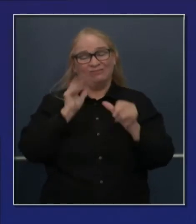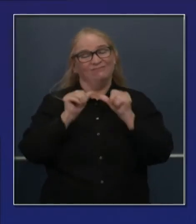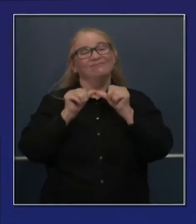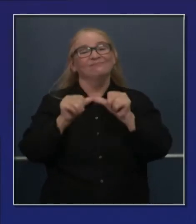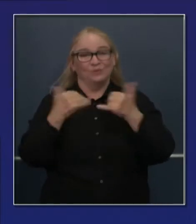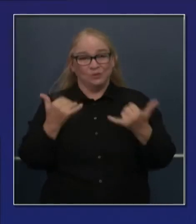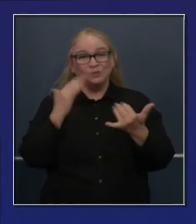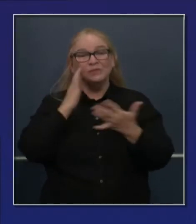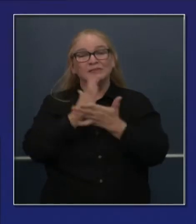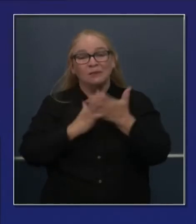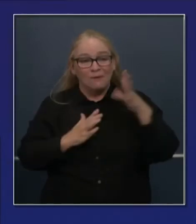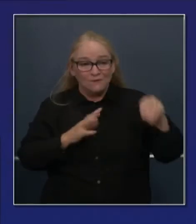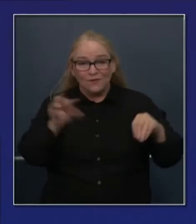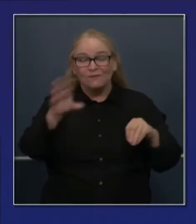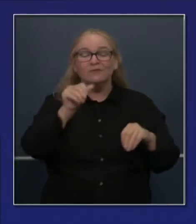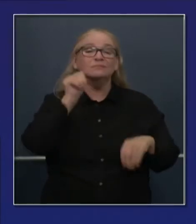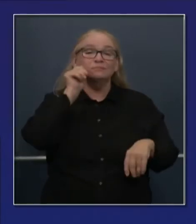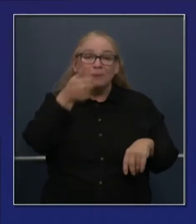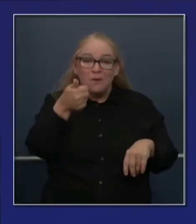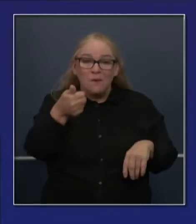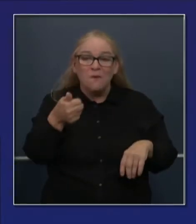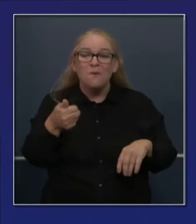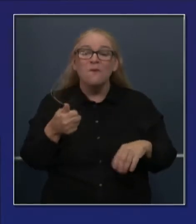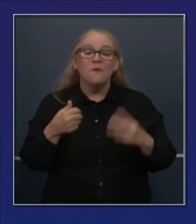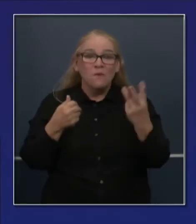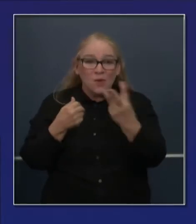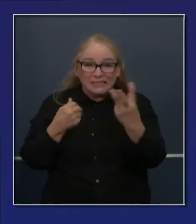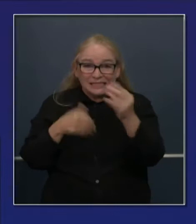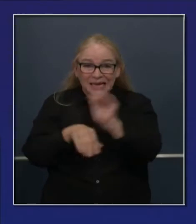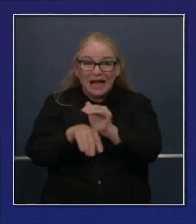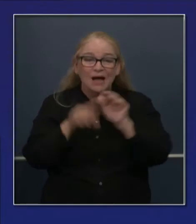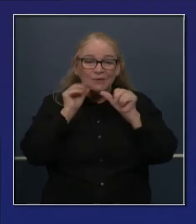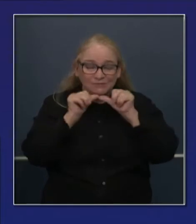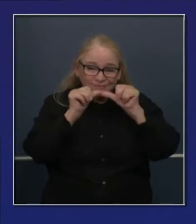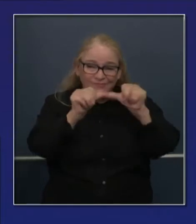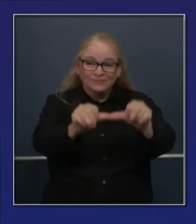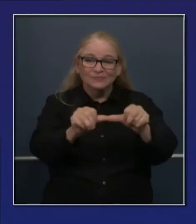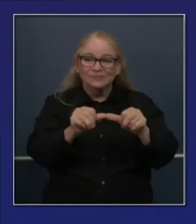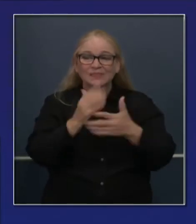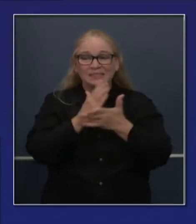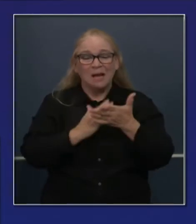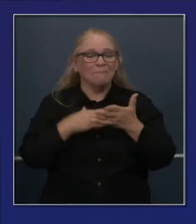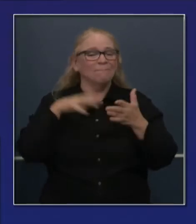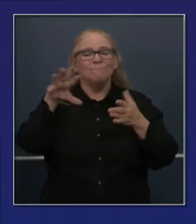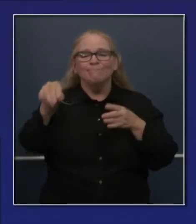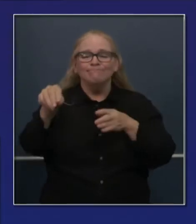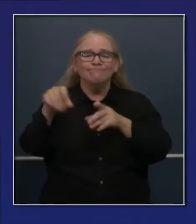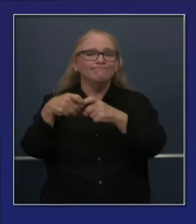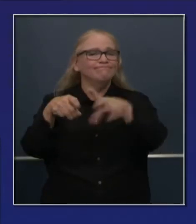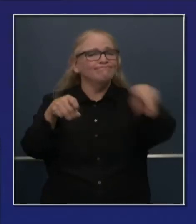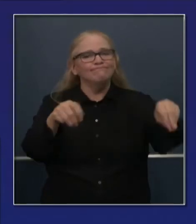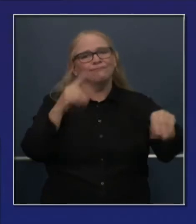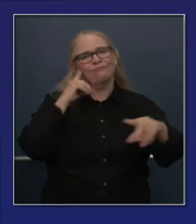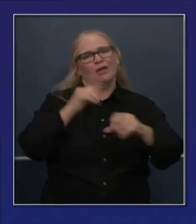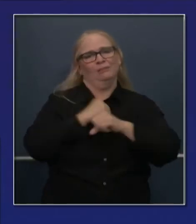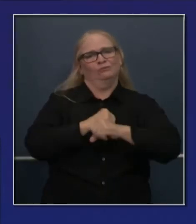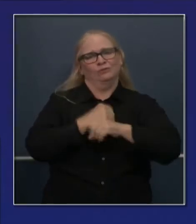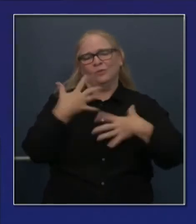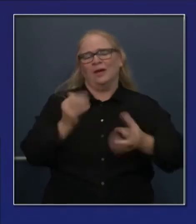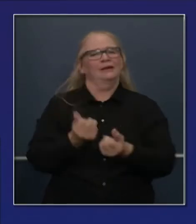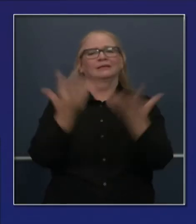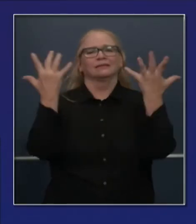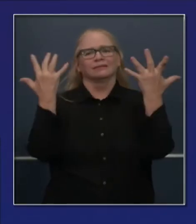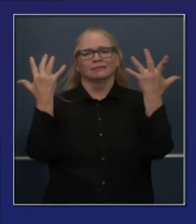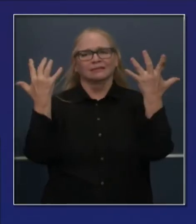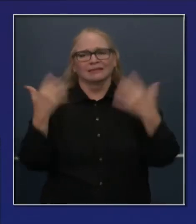Tuesday, and likely through Wednesday evening. We're going to talk a little bit more about what we anticipate in a moment, but let me give you a size, a scale, the